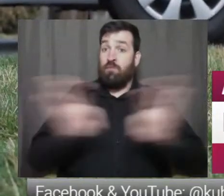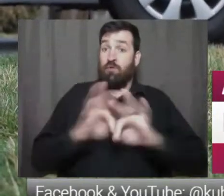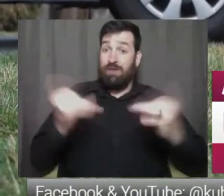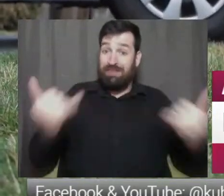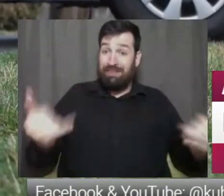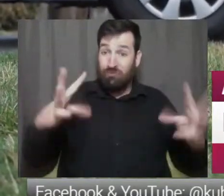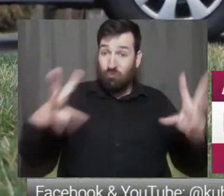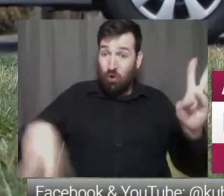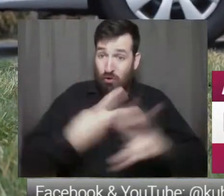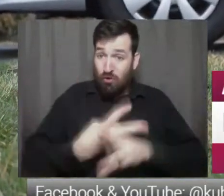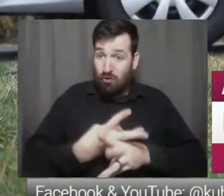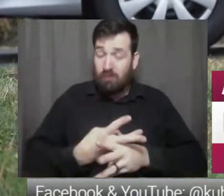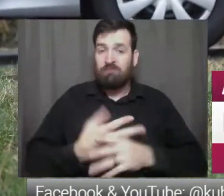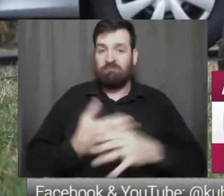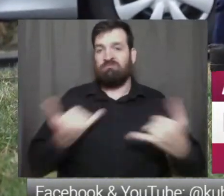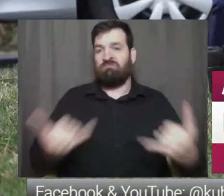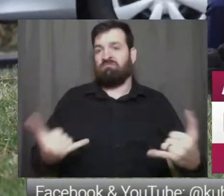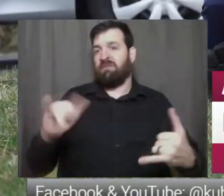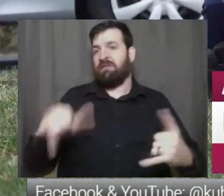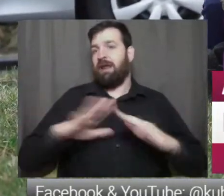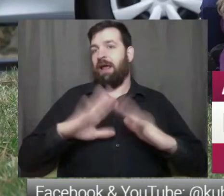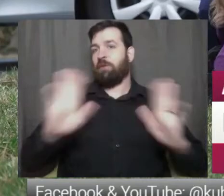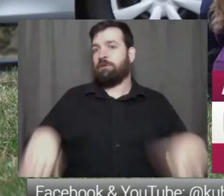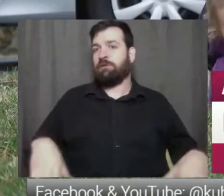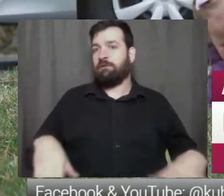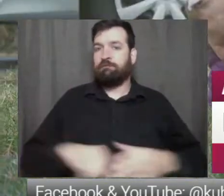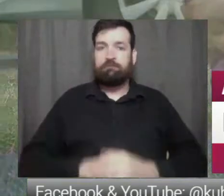here in this house with him.